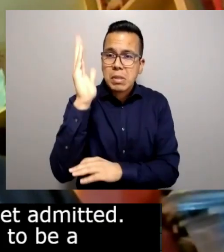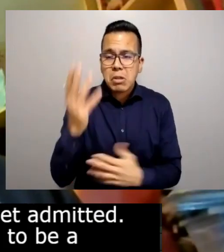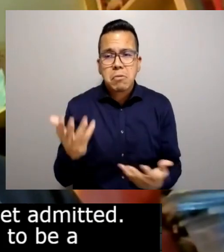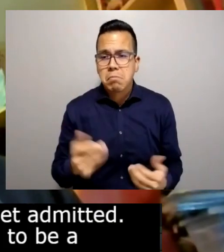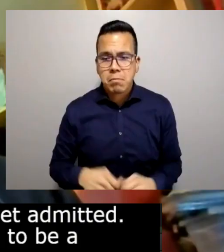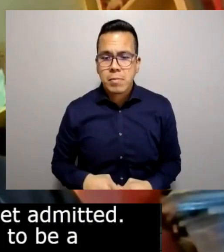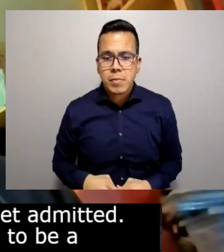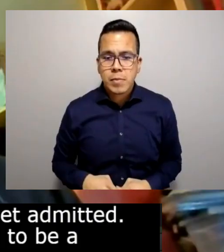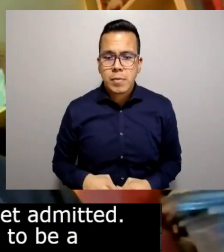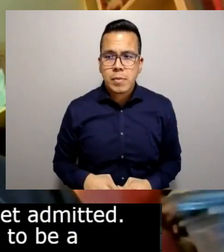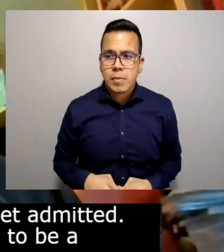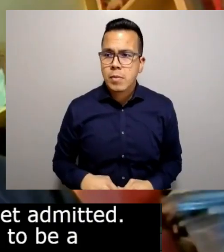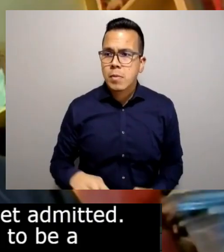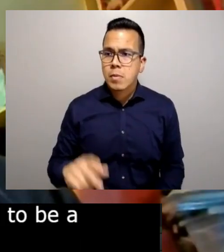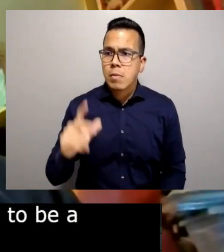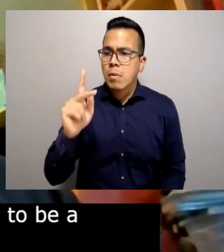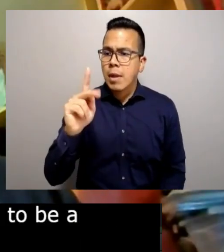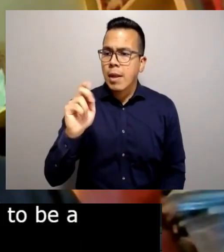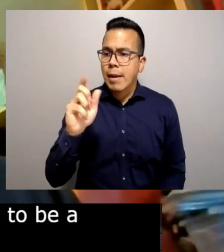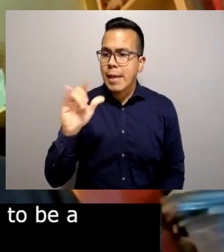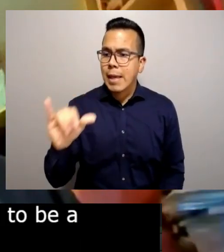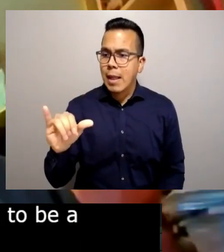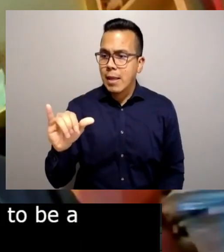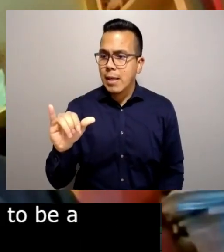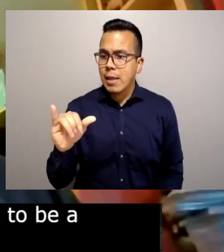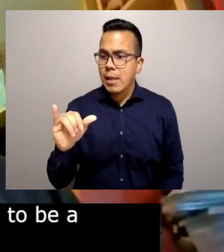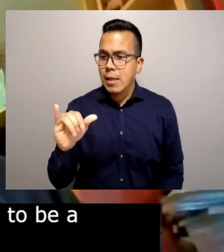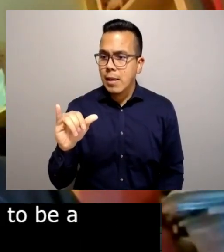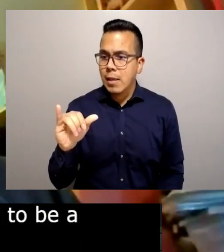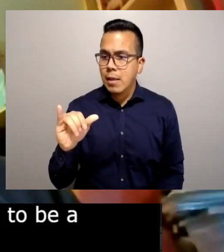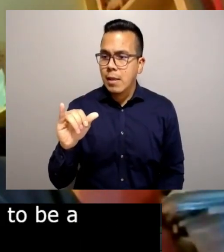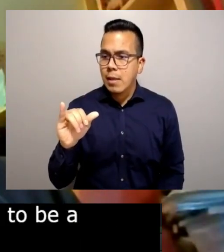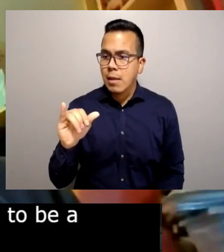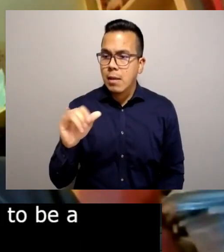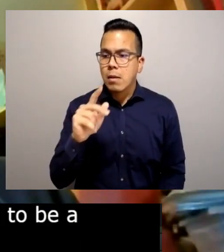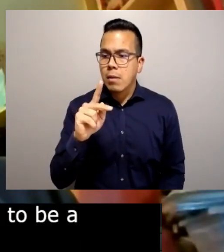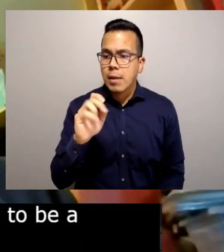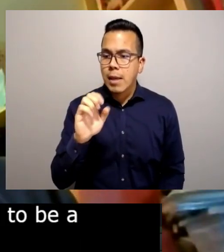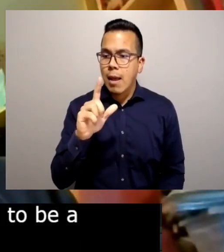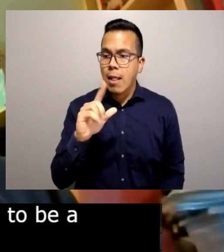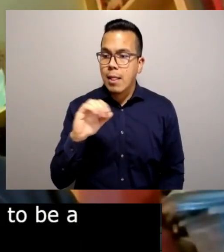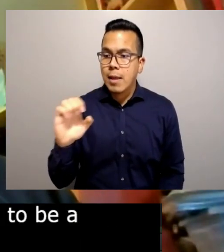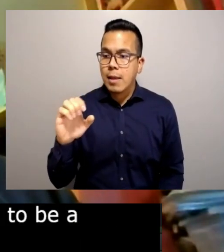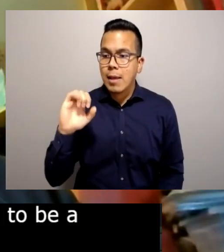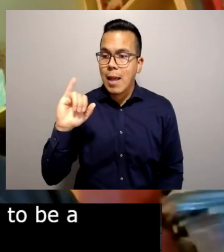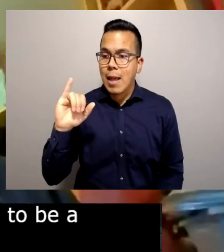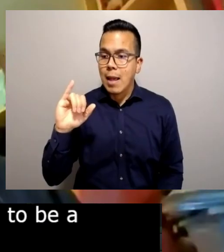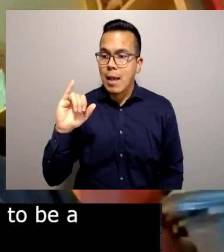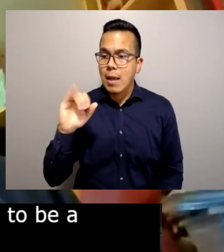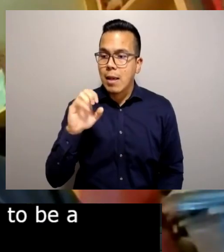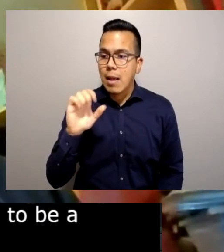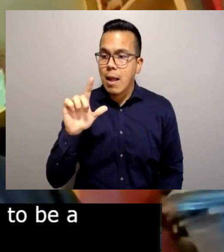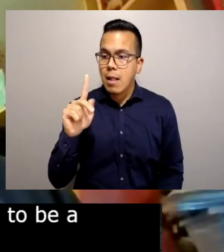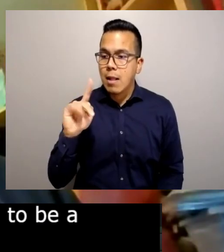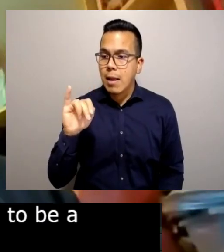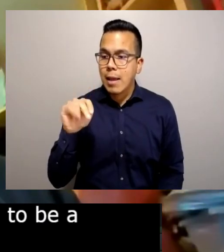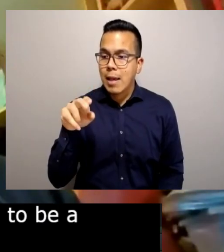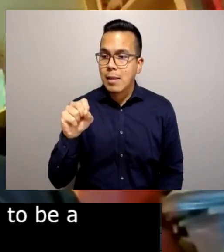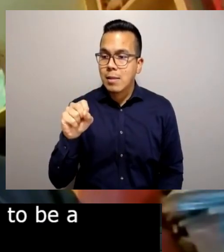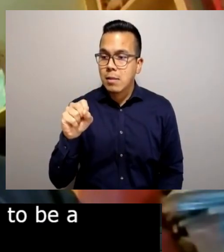Elkins has put our direct link to joining the Accessibility SIG in the